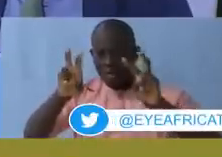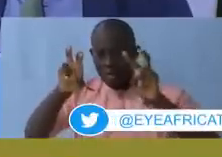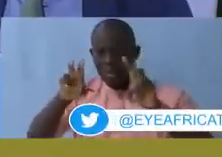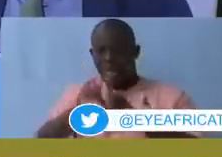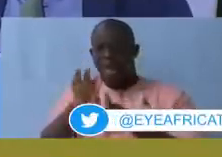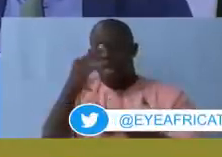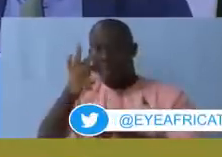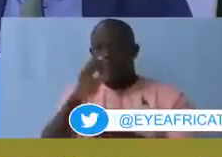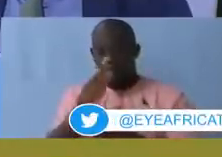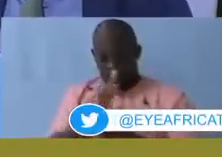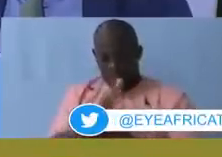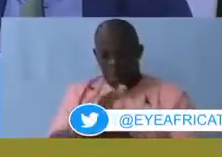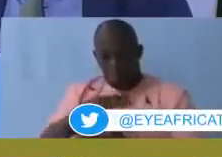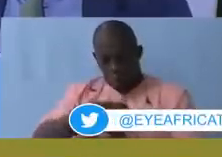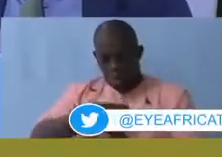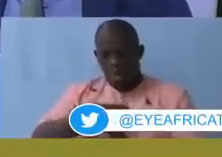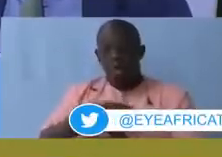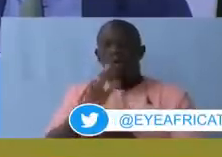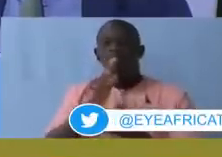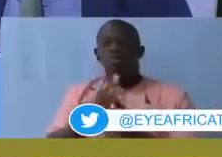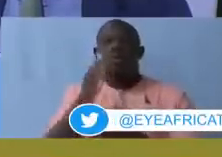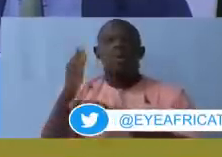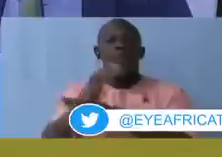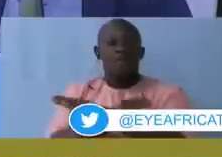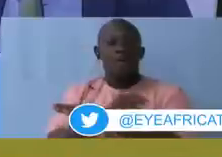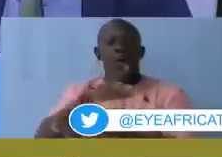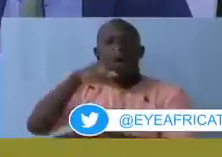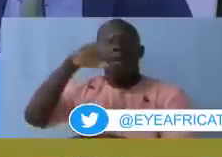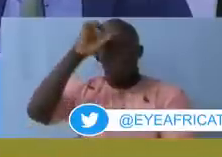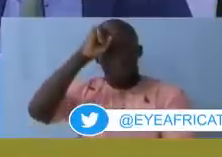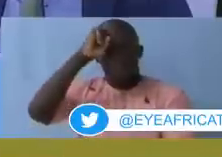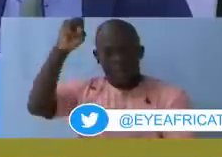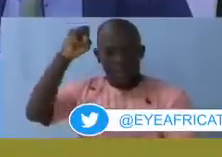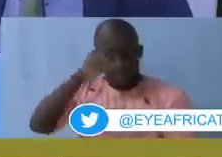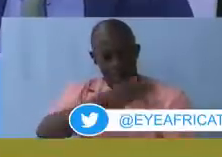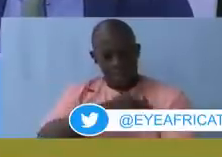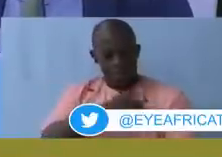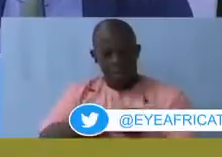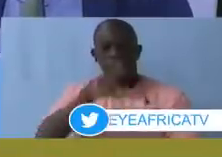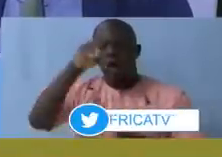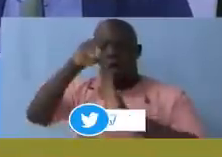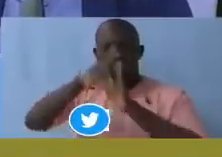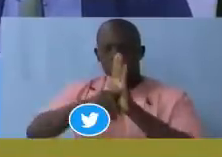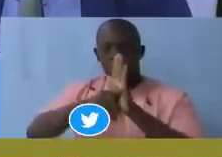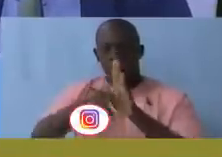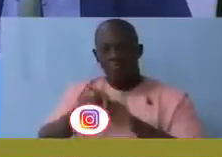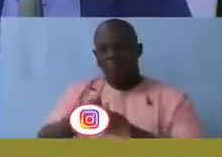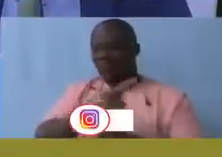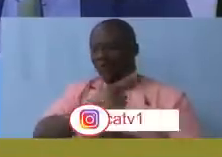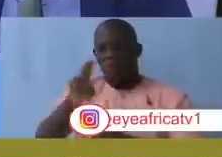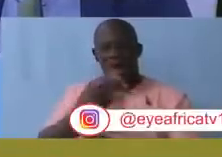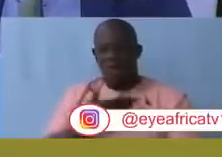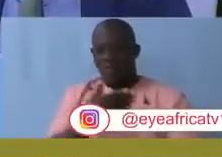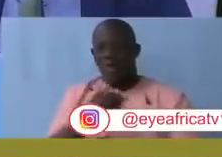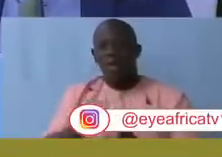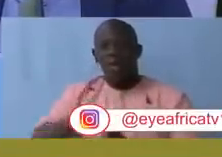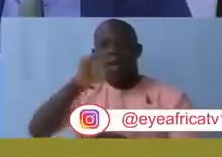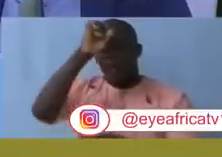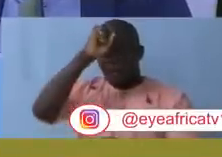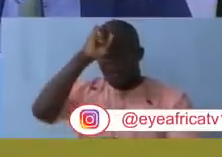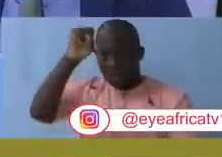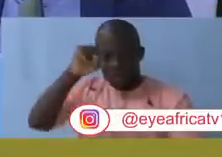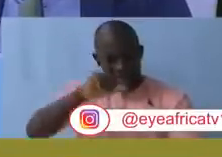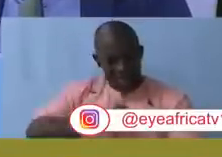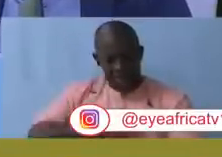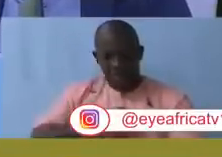This was not the case with the PATP. The president was absolutely